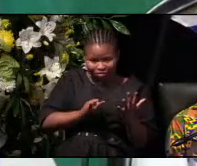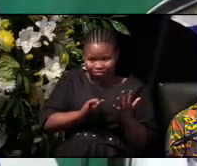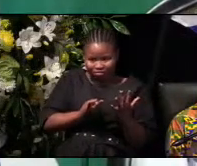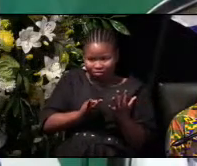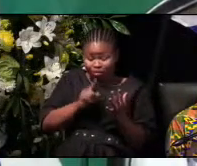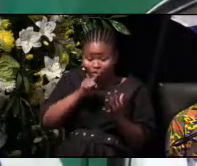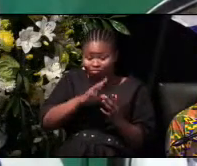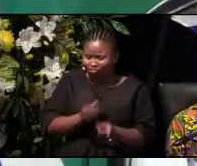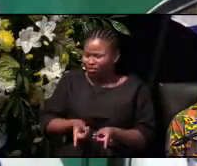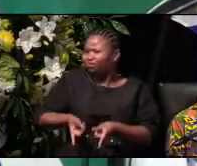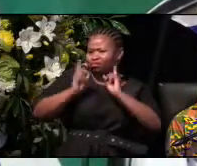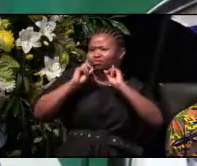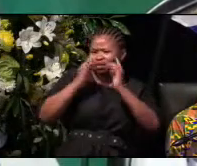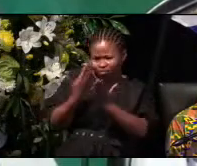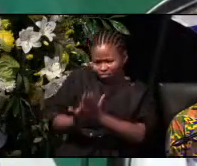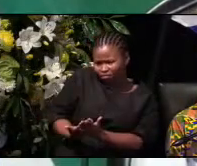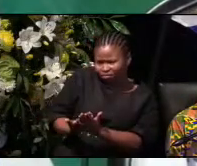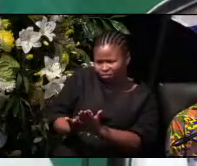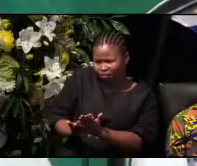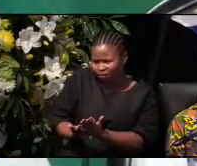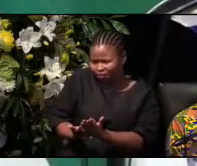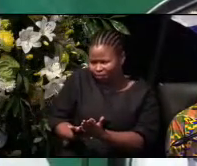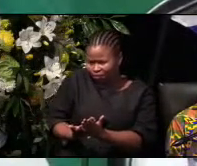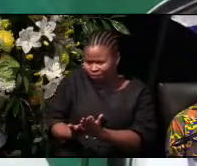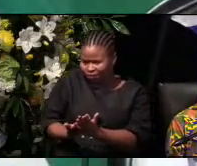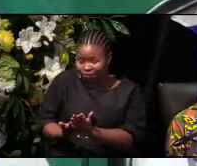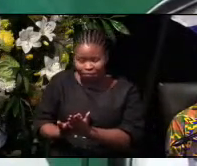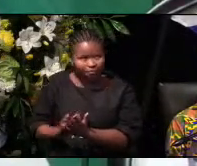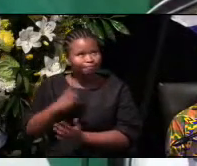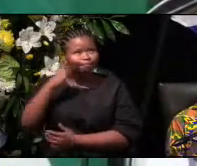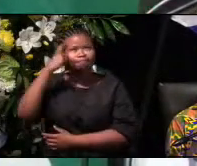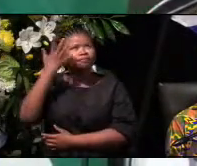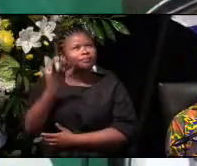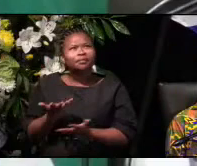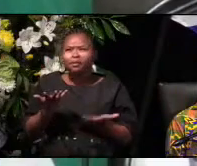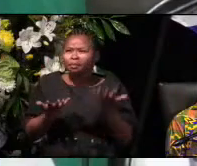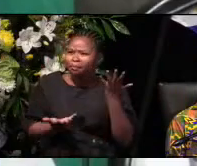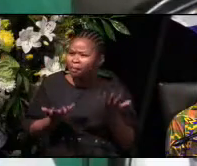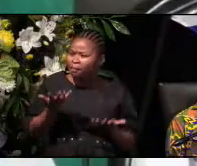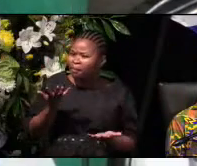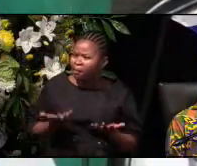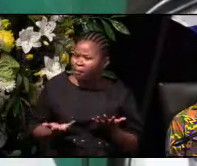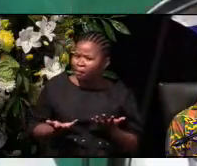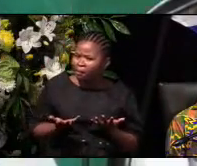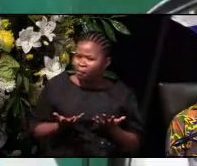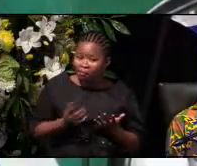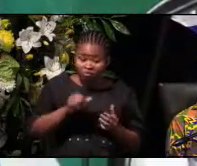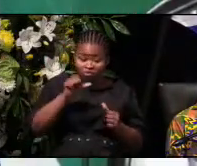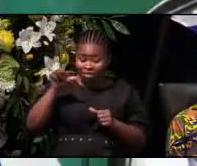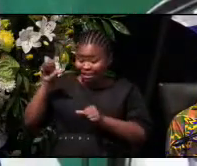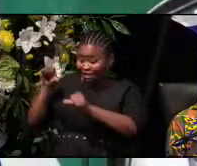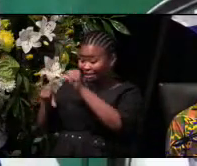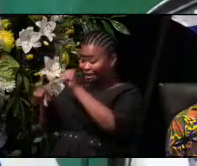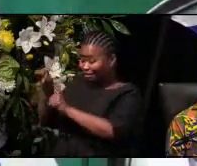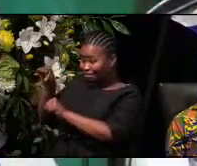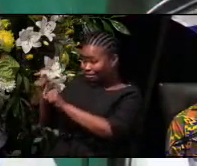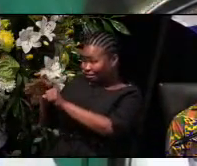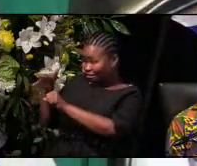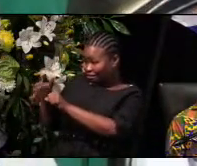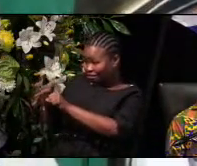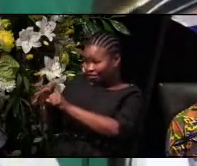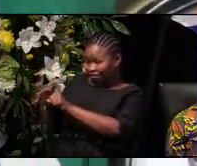could be dangerous imagine if those scientists